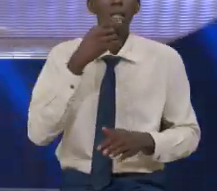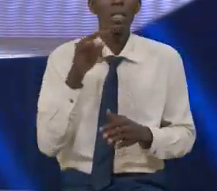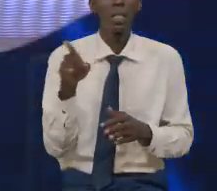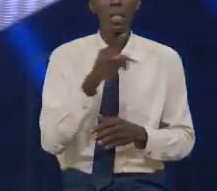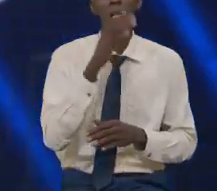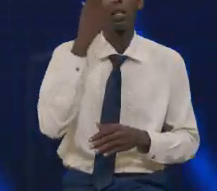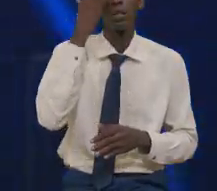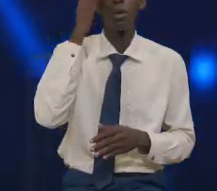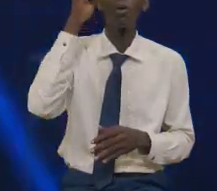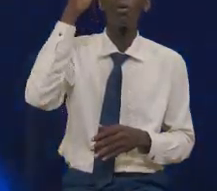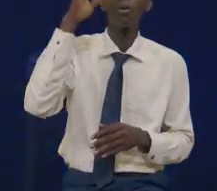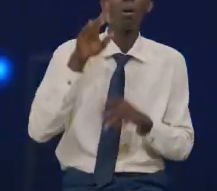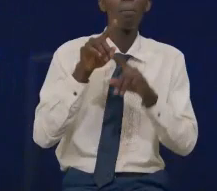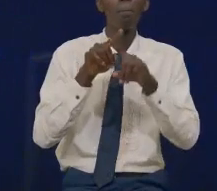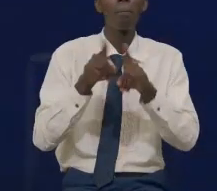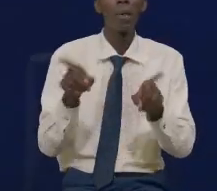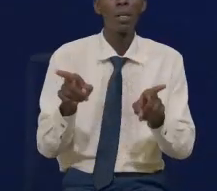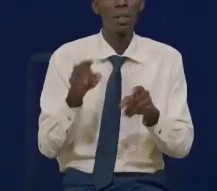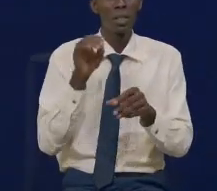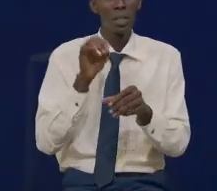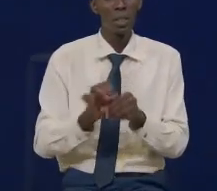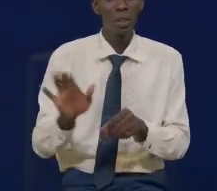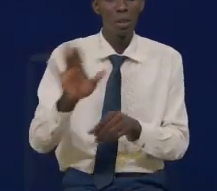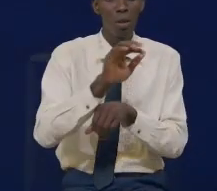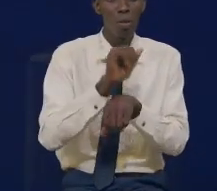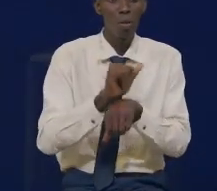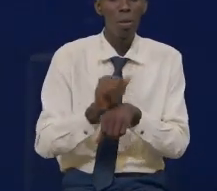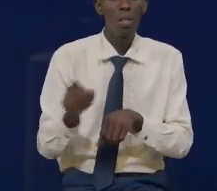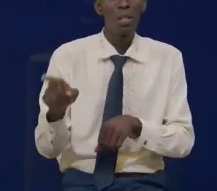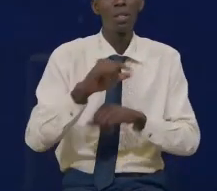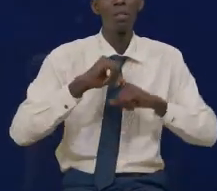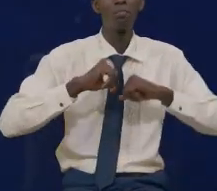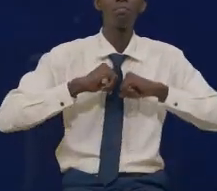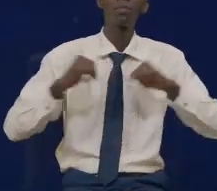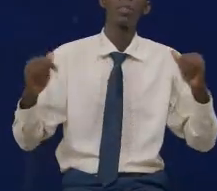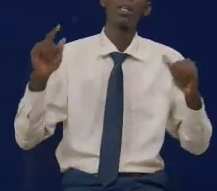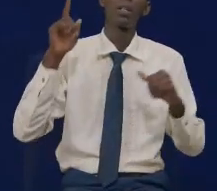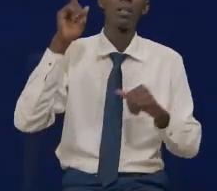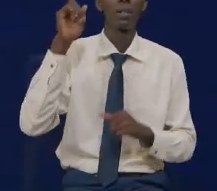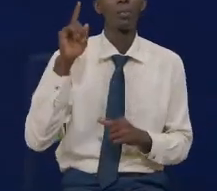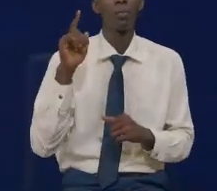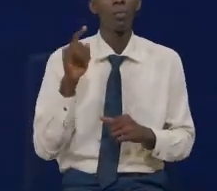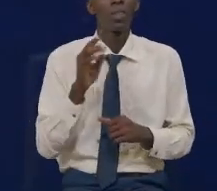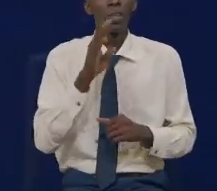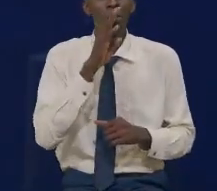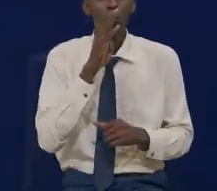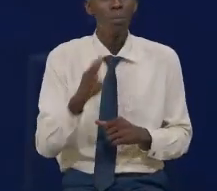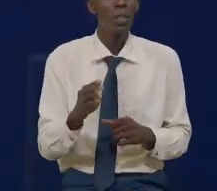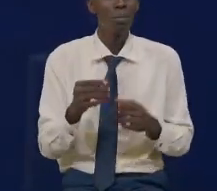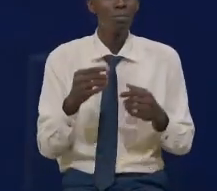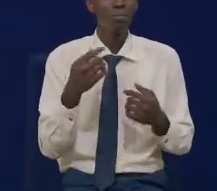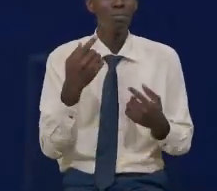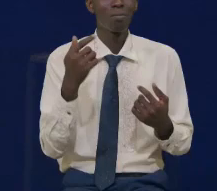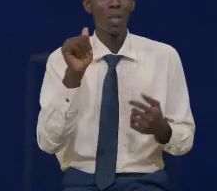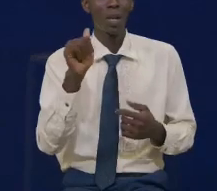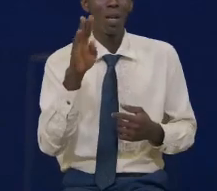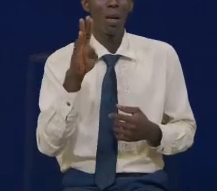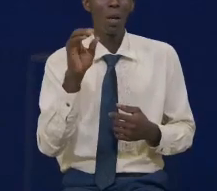know God, but in works they deny him, being abominable